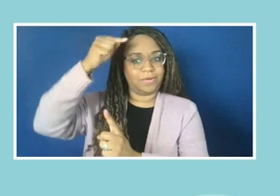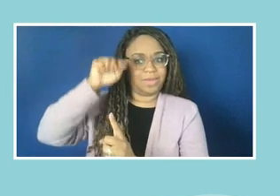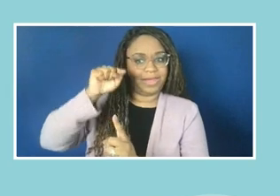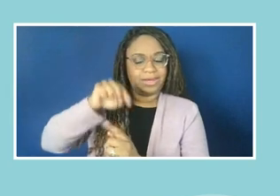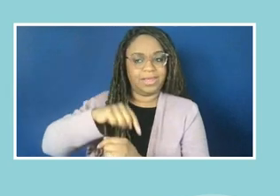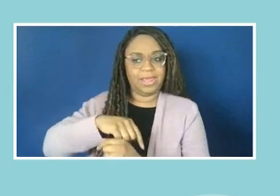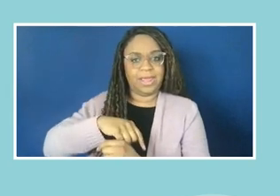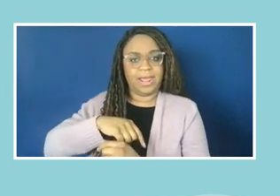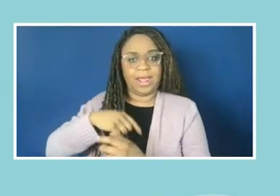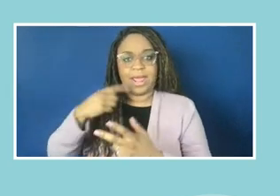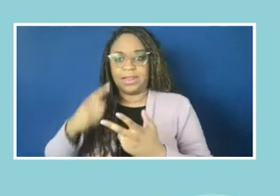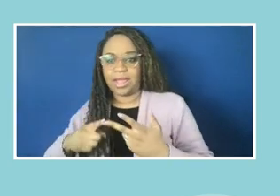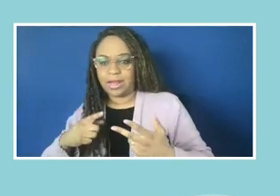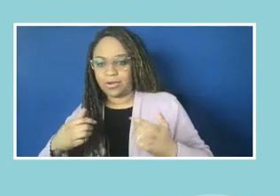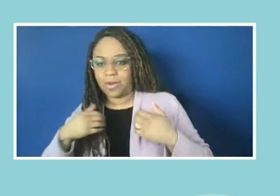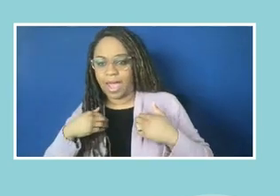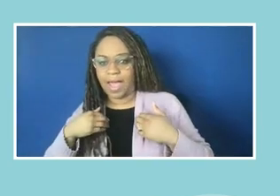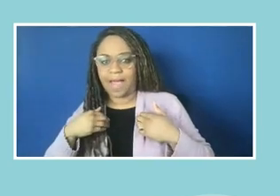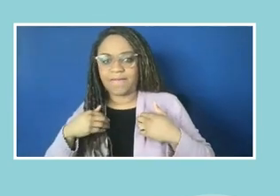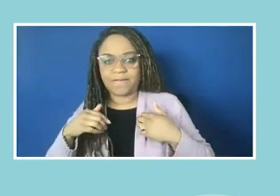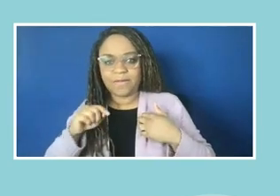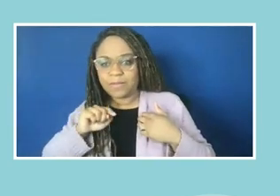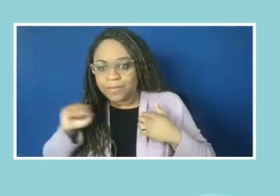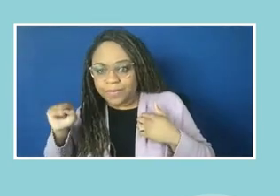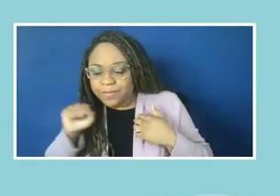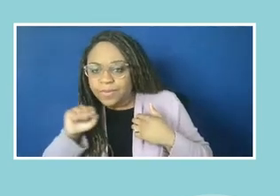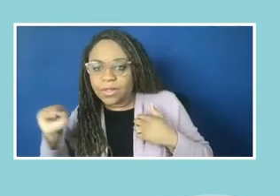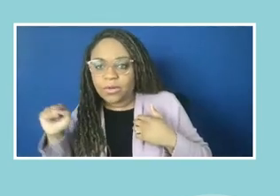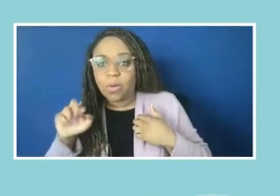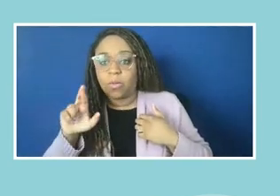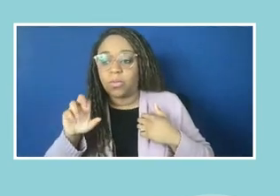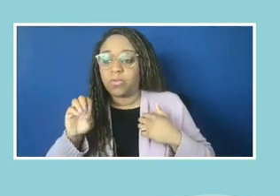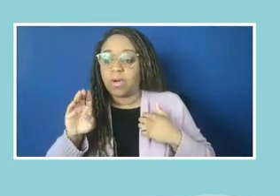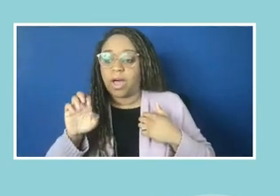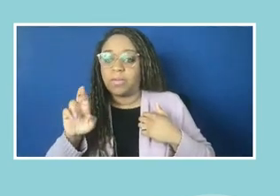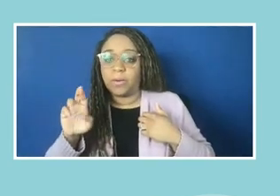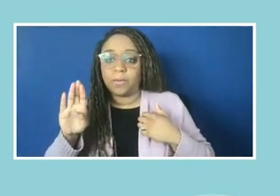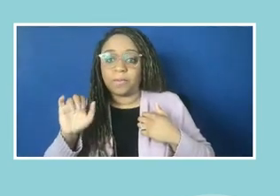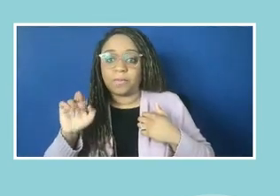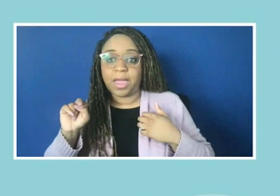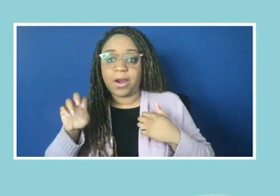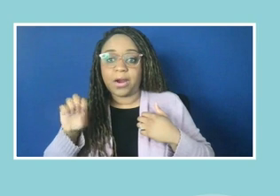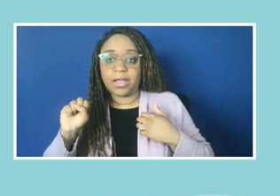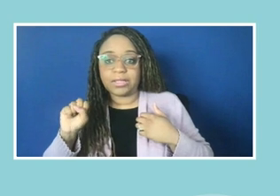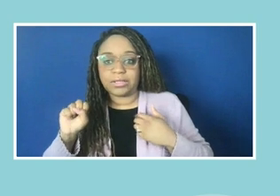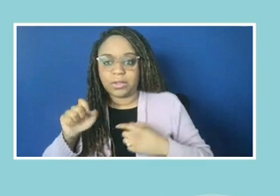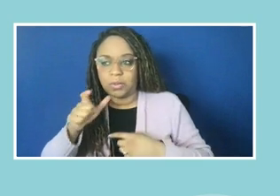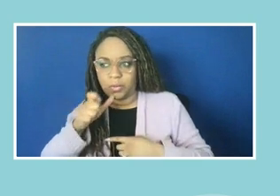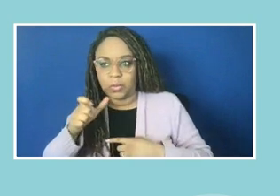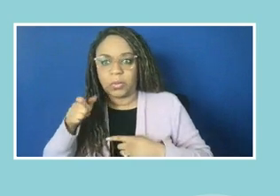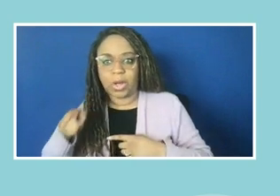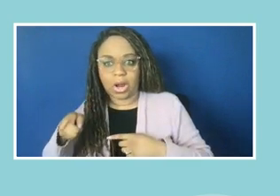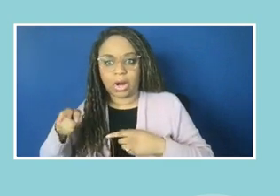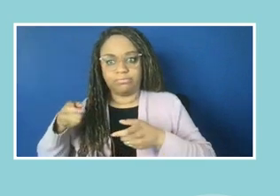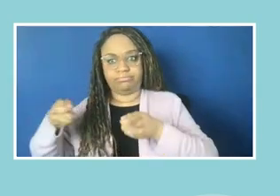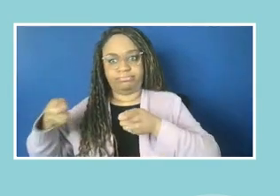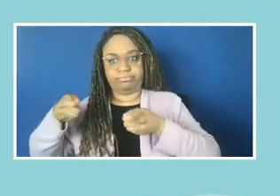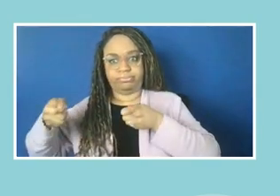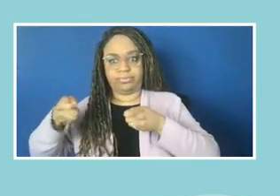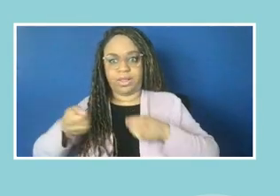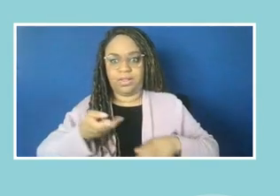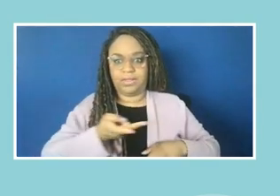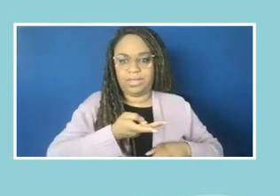robber barons, your capitalist robber barons that are basically pulling the strings of the other two.